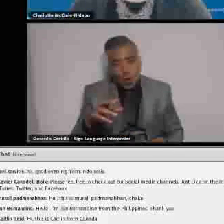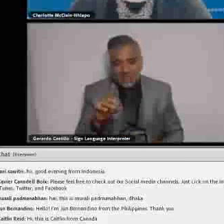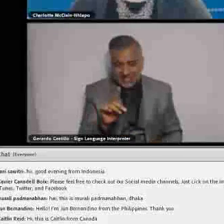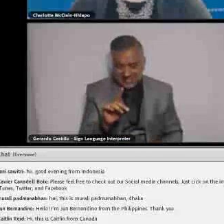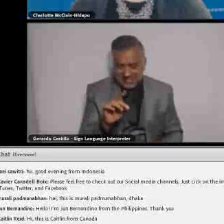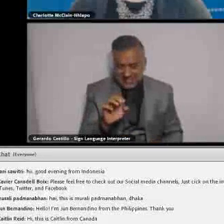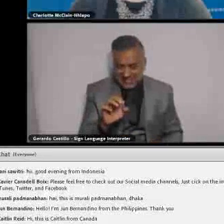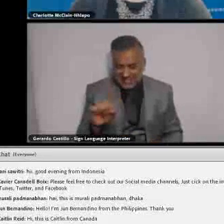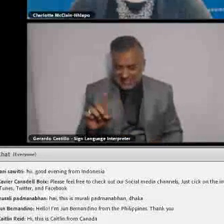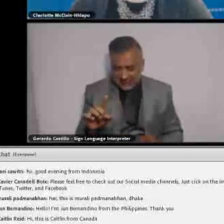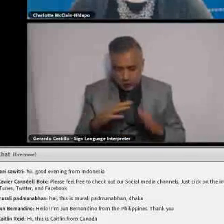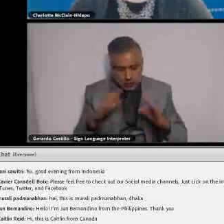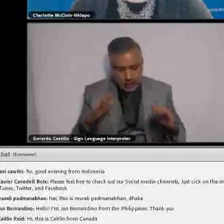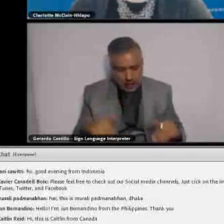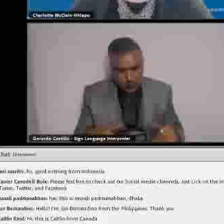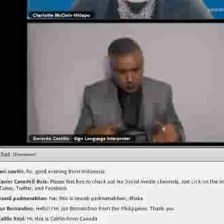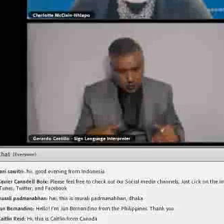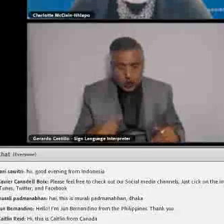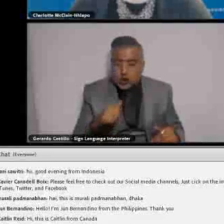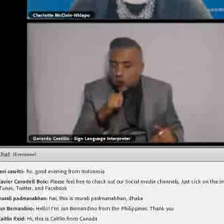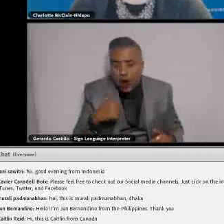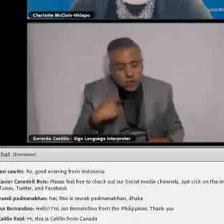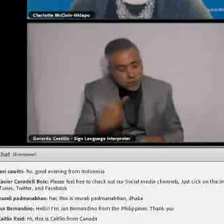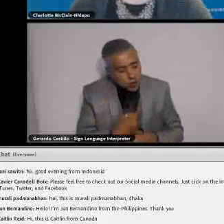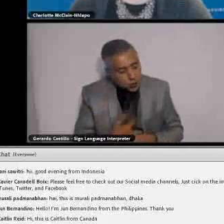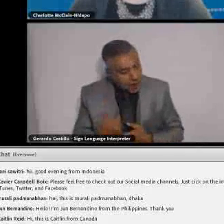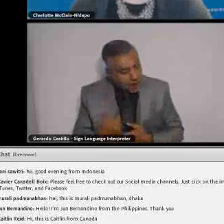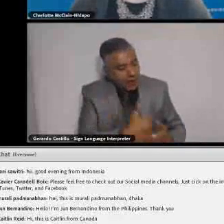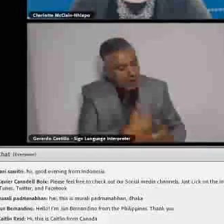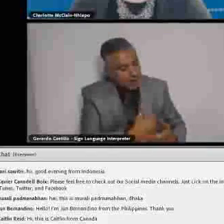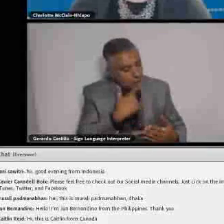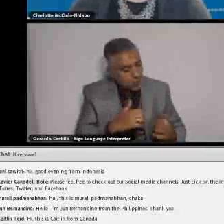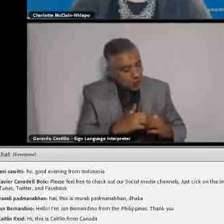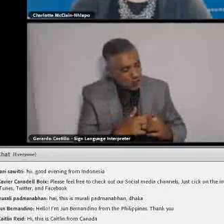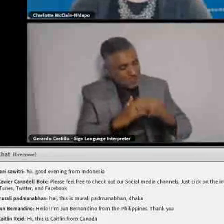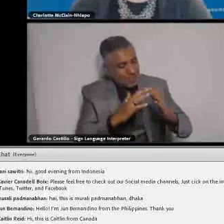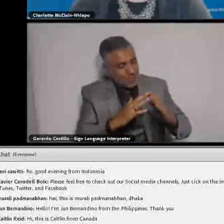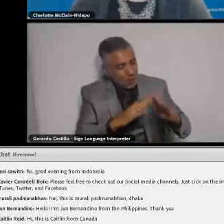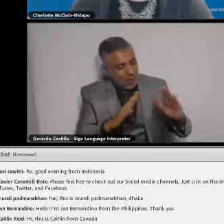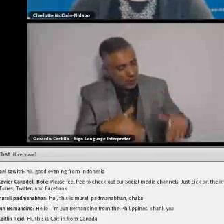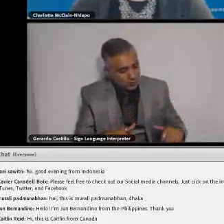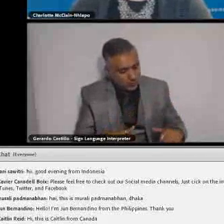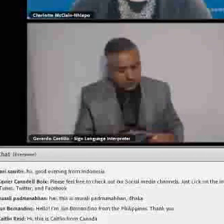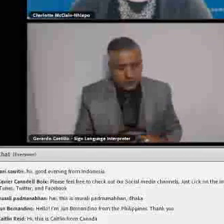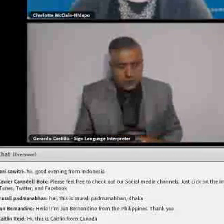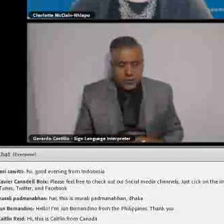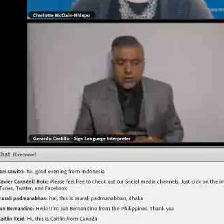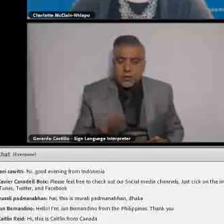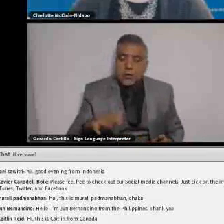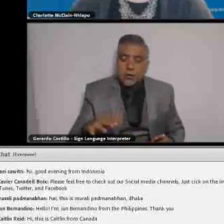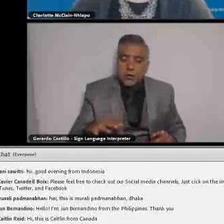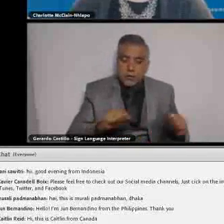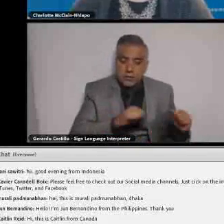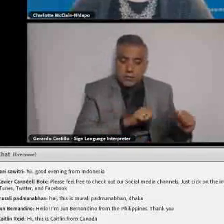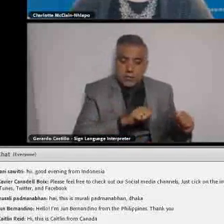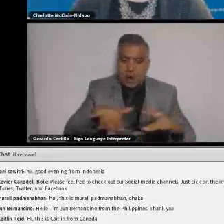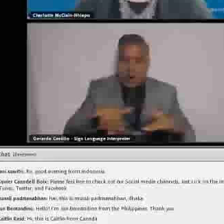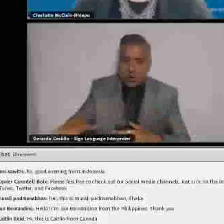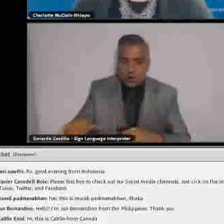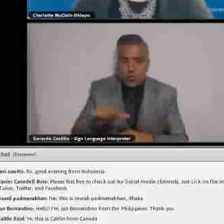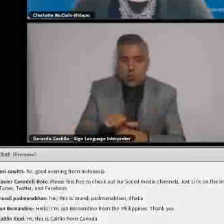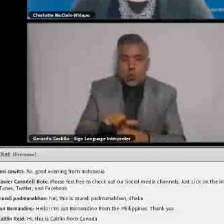get the adequate help when it comes to rebuilding housing. Think about migrant workers that